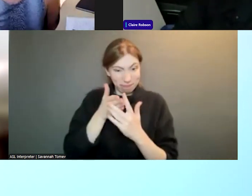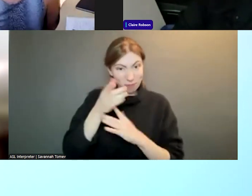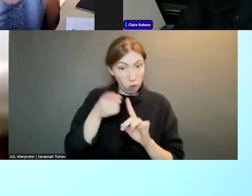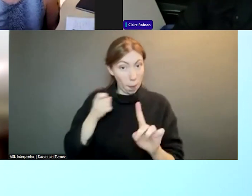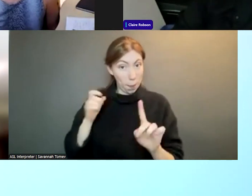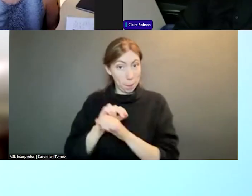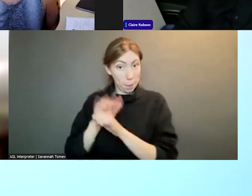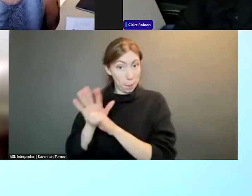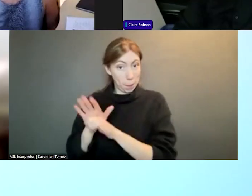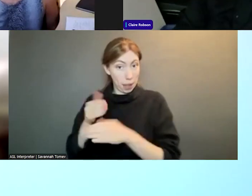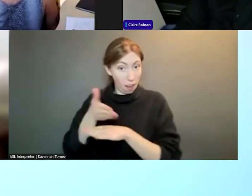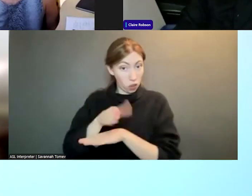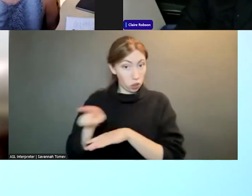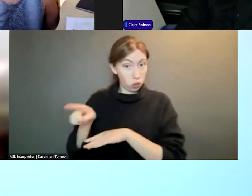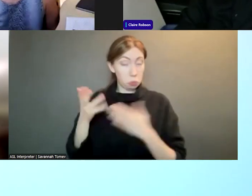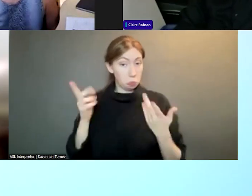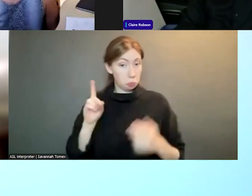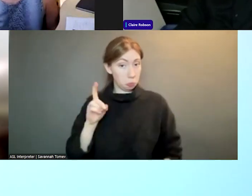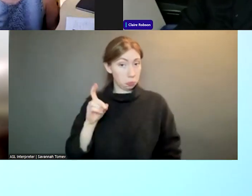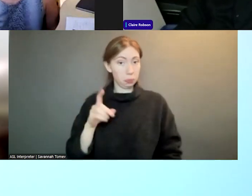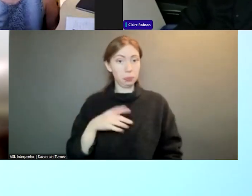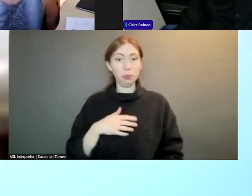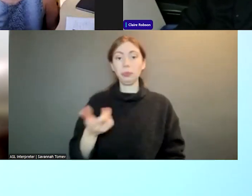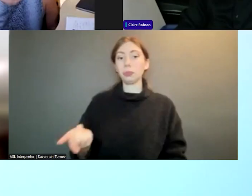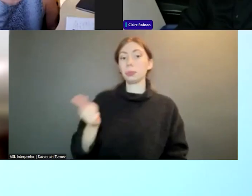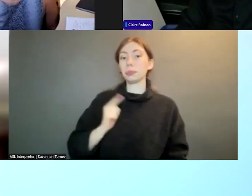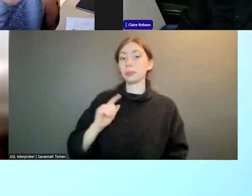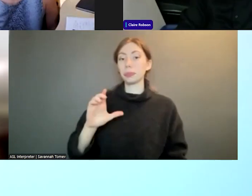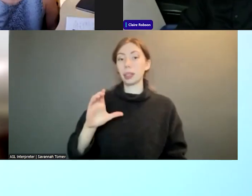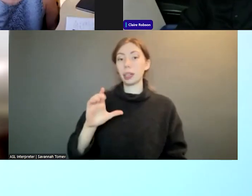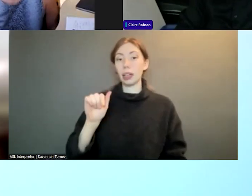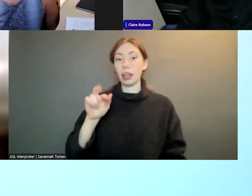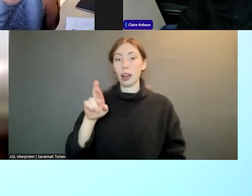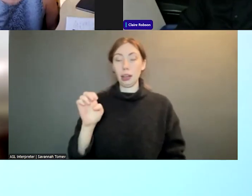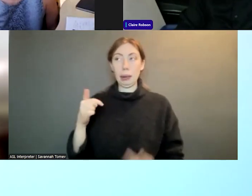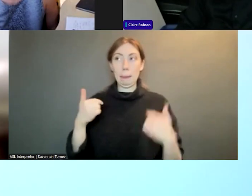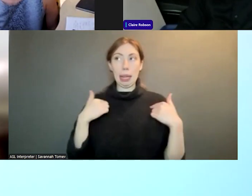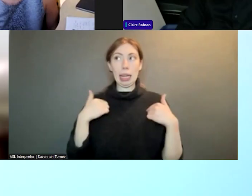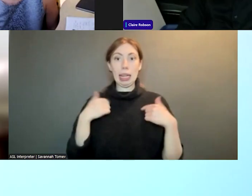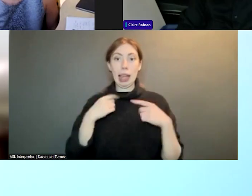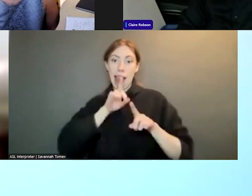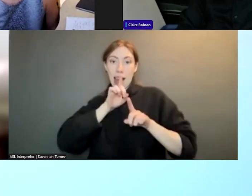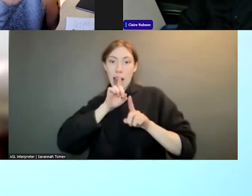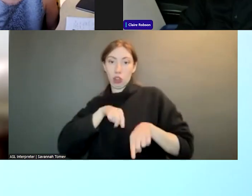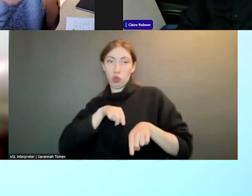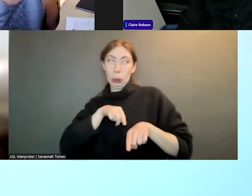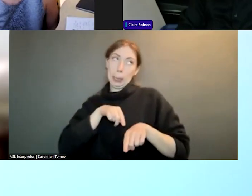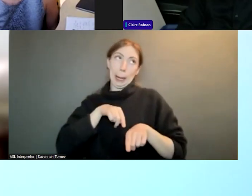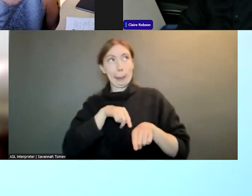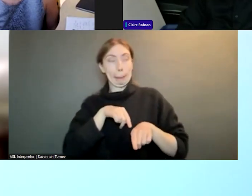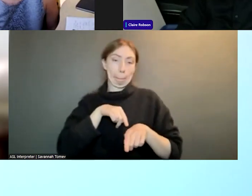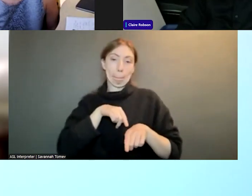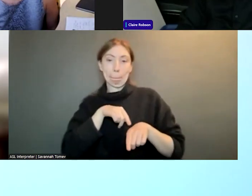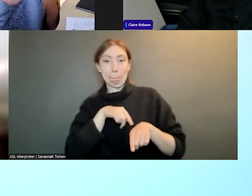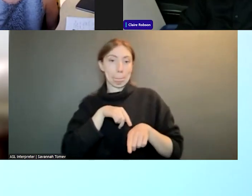No, I wouldn't want to venture any answer on that. I mean, I think, we